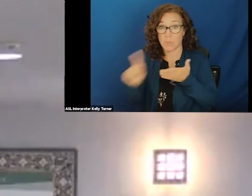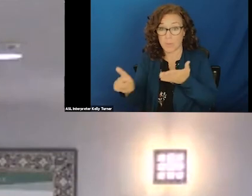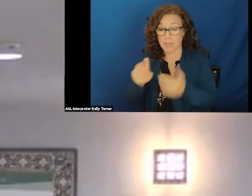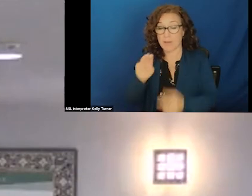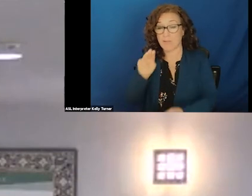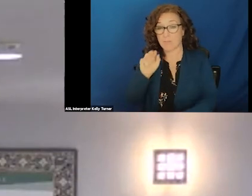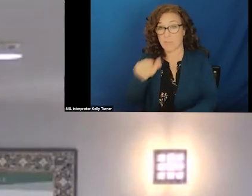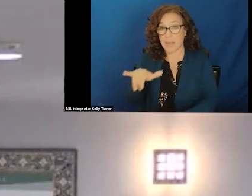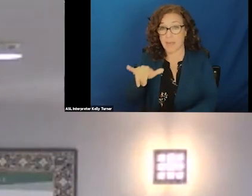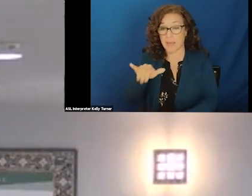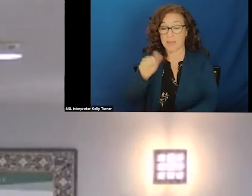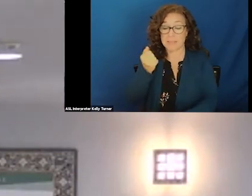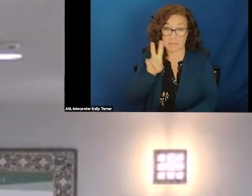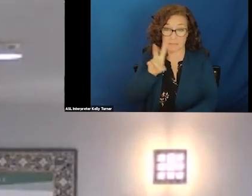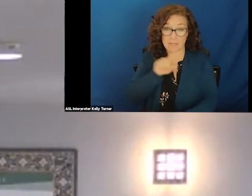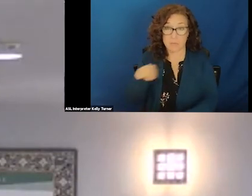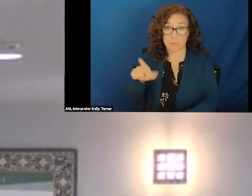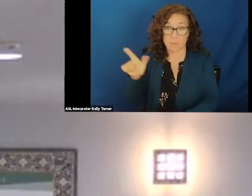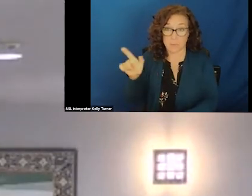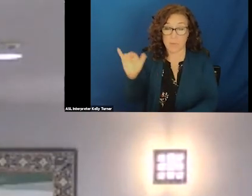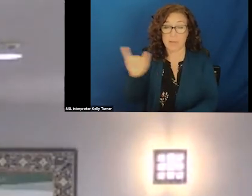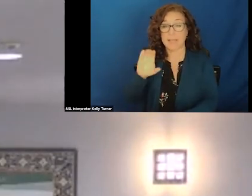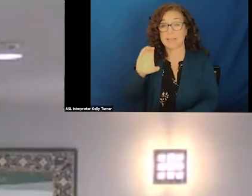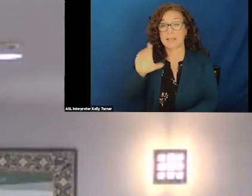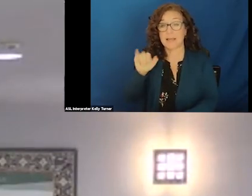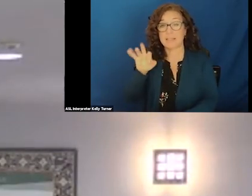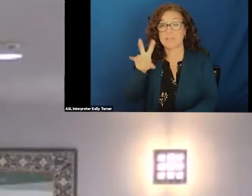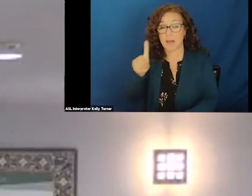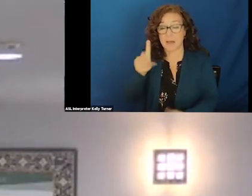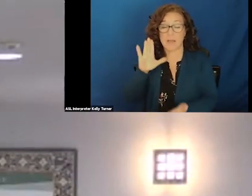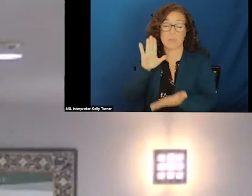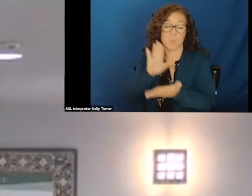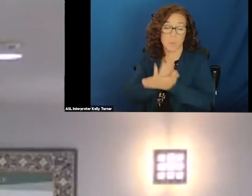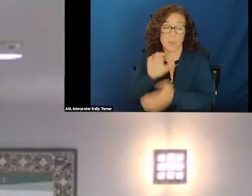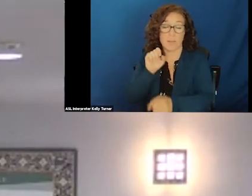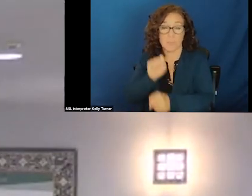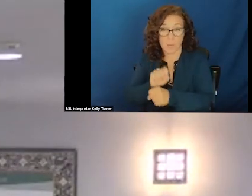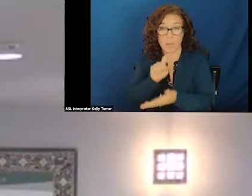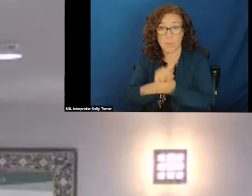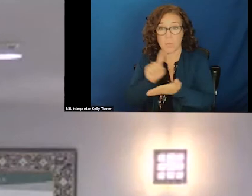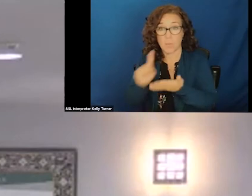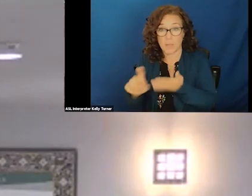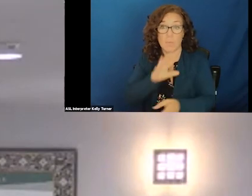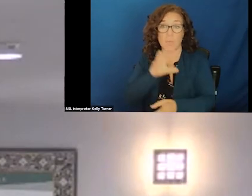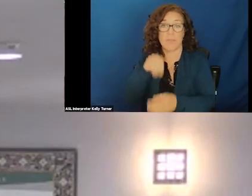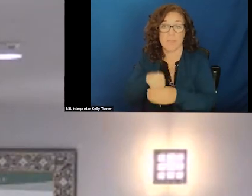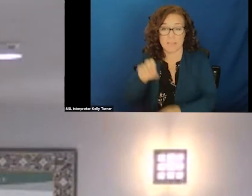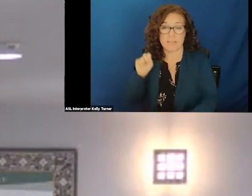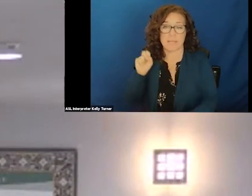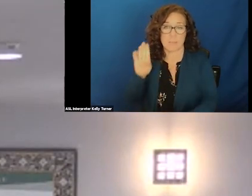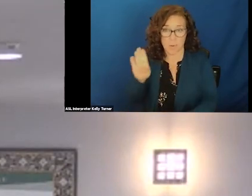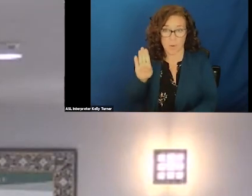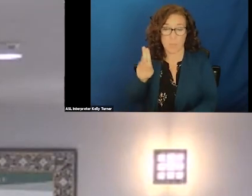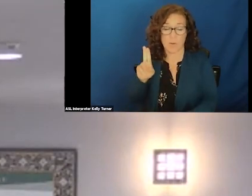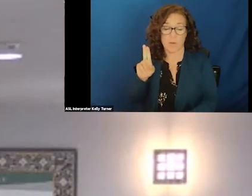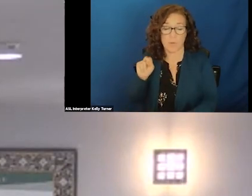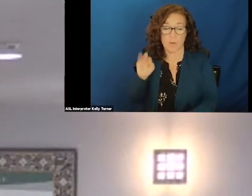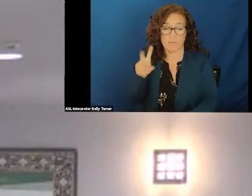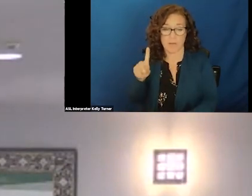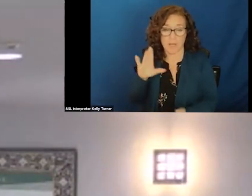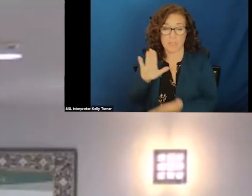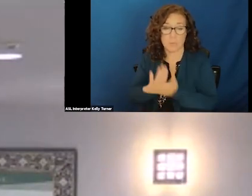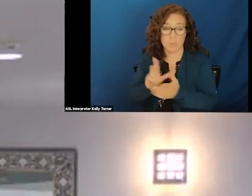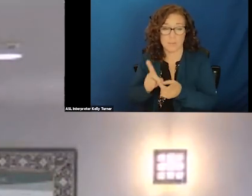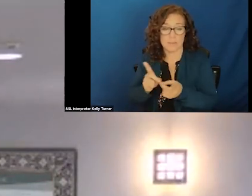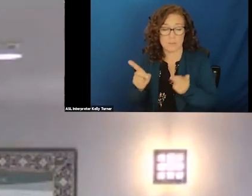Barbara Unified School District. So moved. Thank you, Ms. Sims-Moten, and a second to Ms. Alvarez. Yes, with great honor,